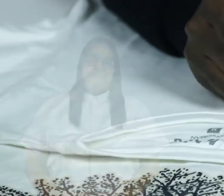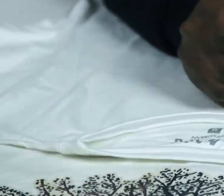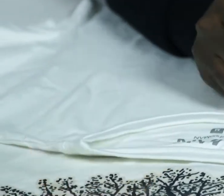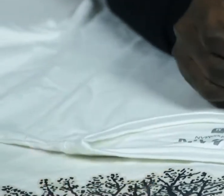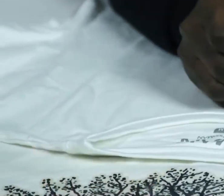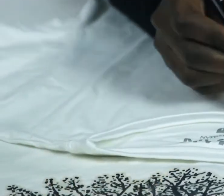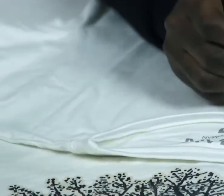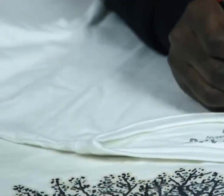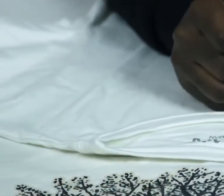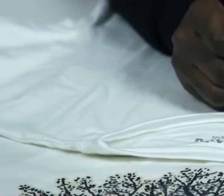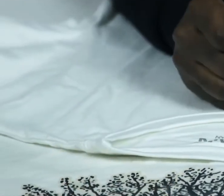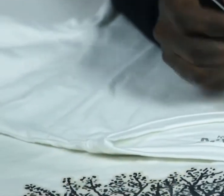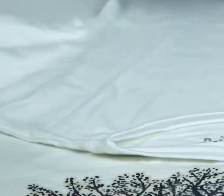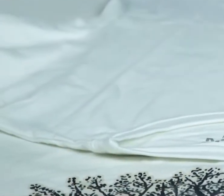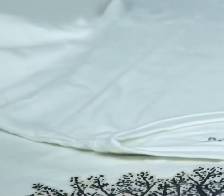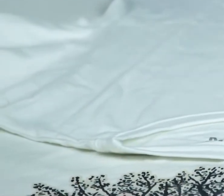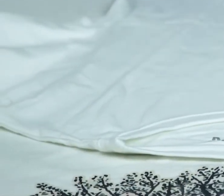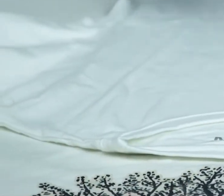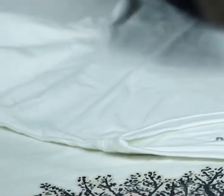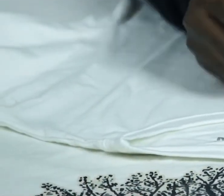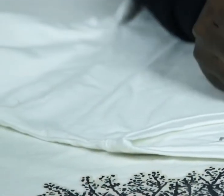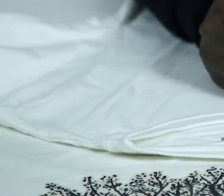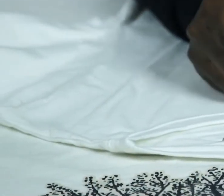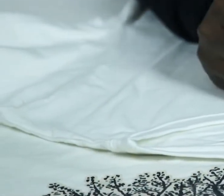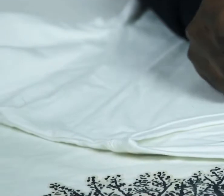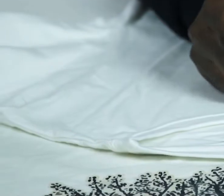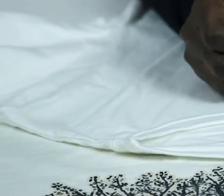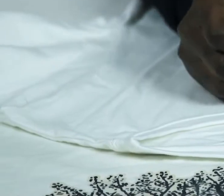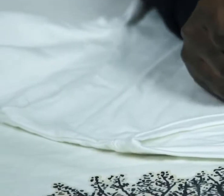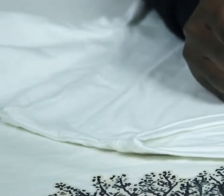these rays around the crew of the shirt.